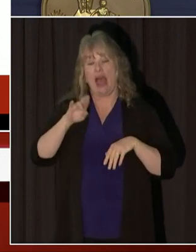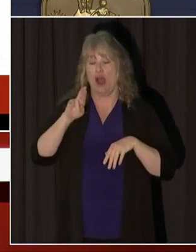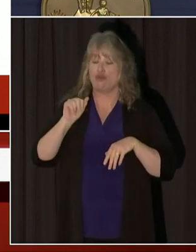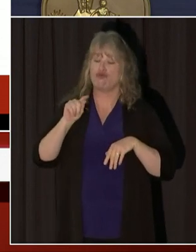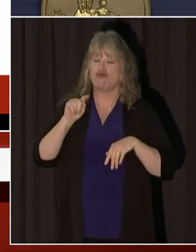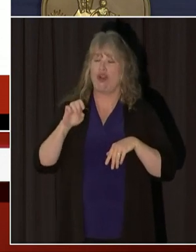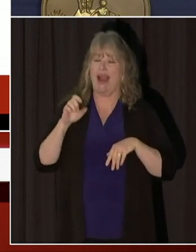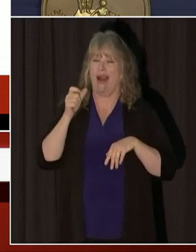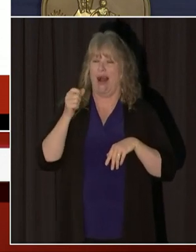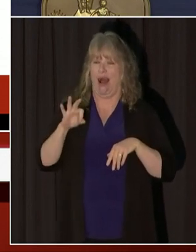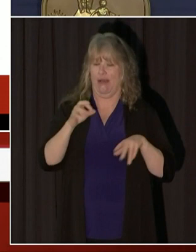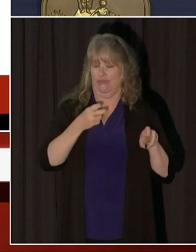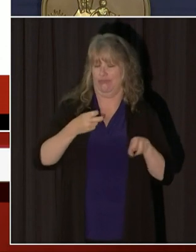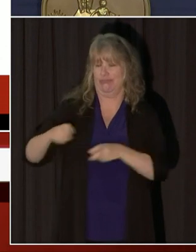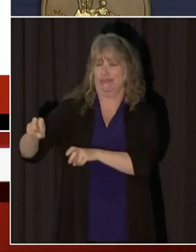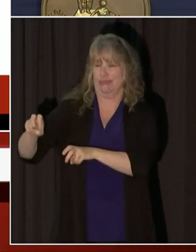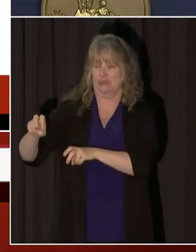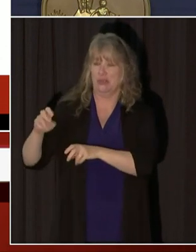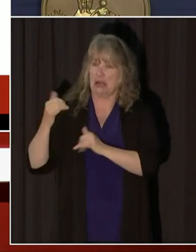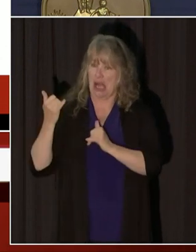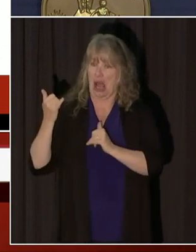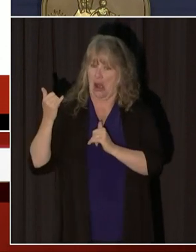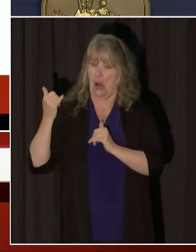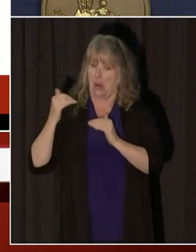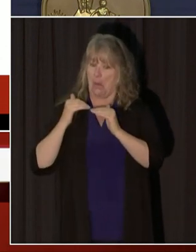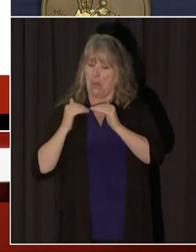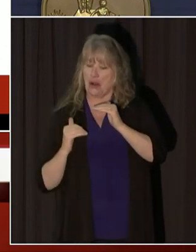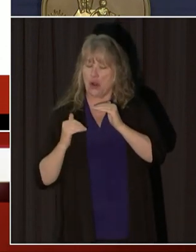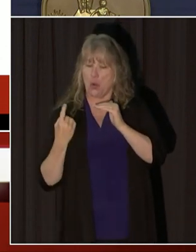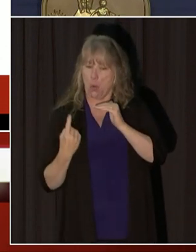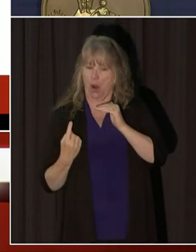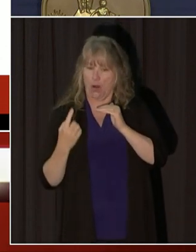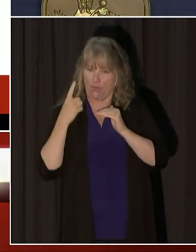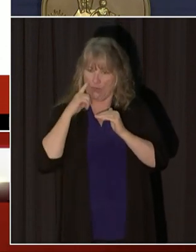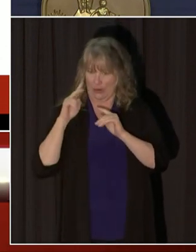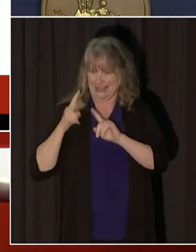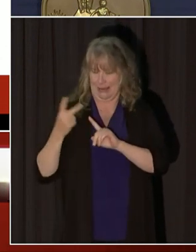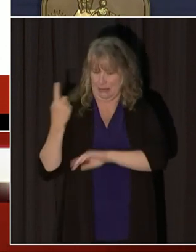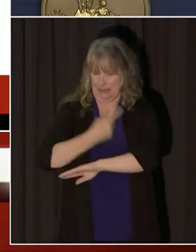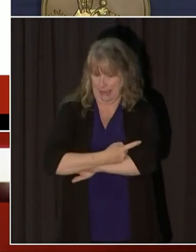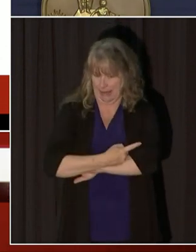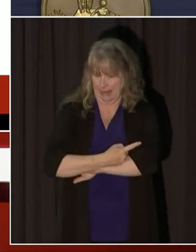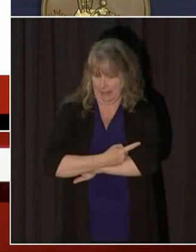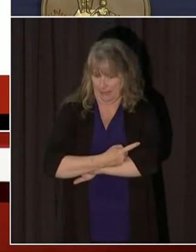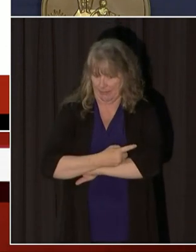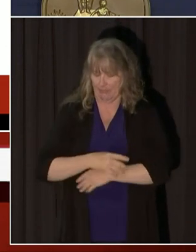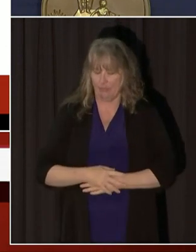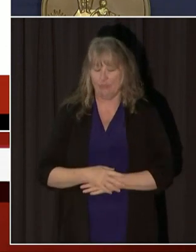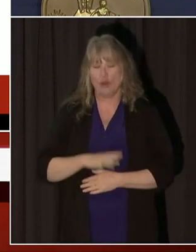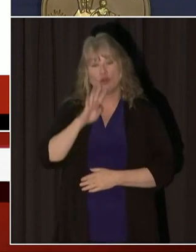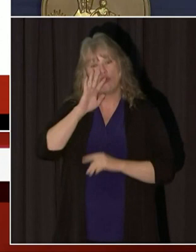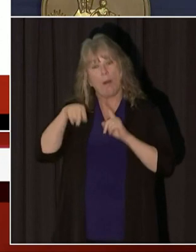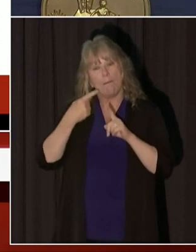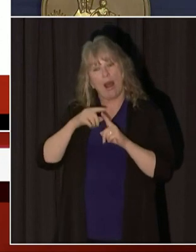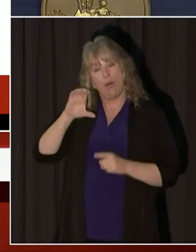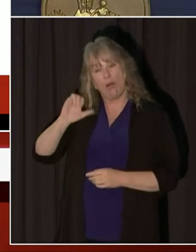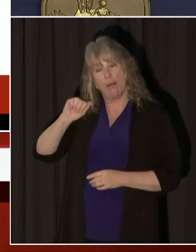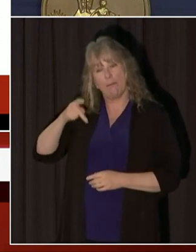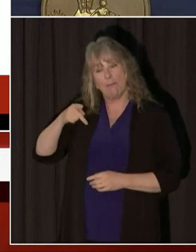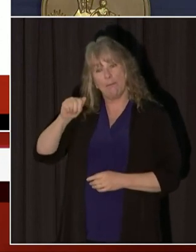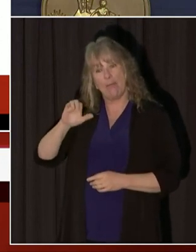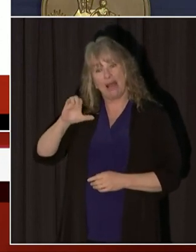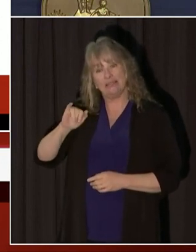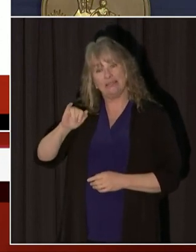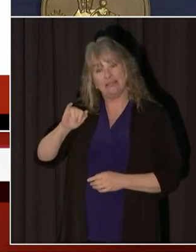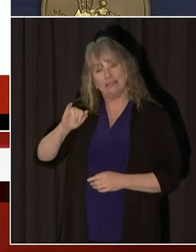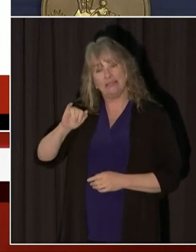1 for the second day. In terms of testing capacity, you can see right now